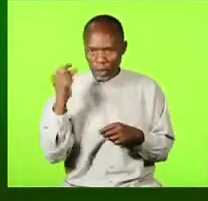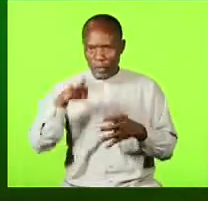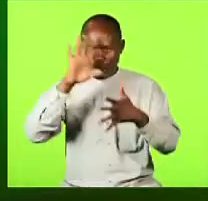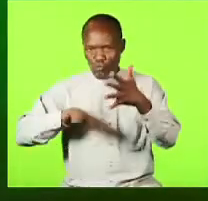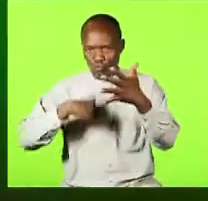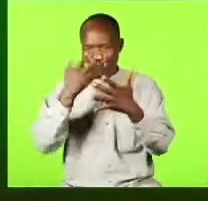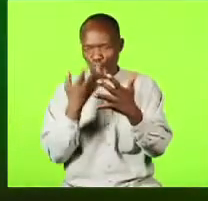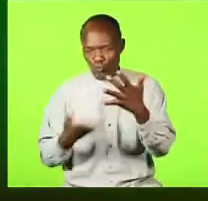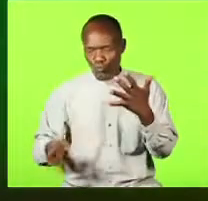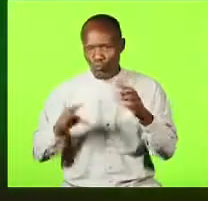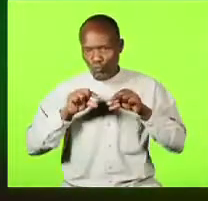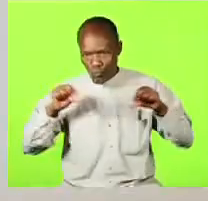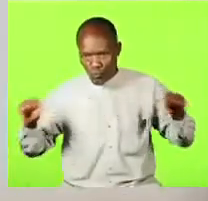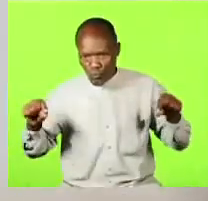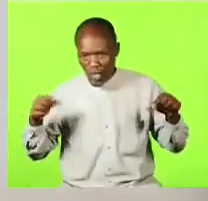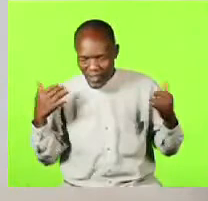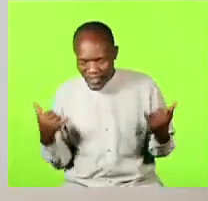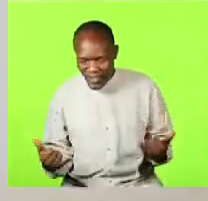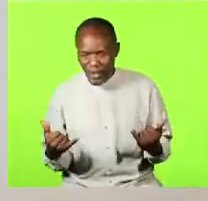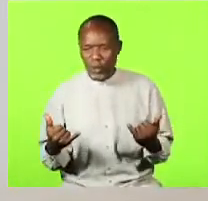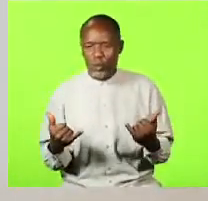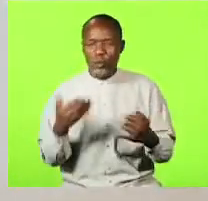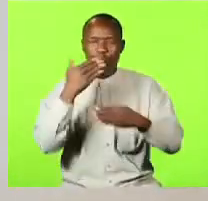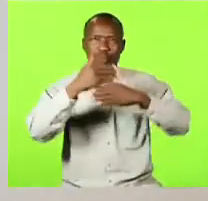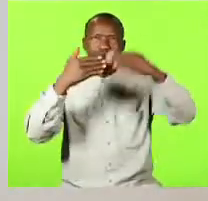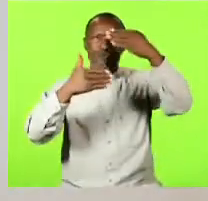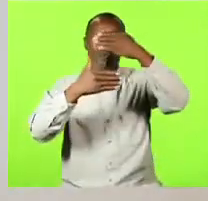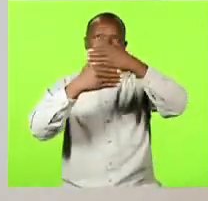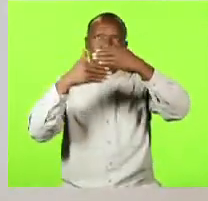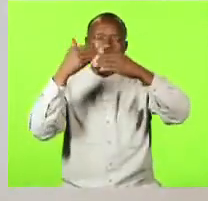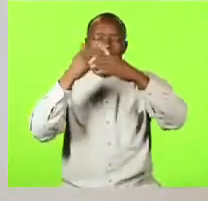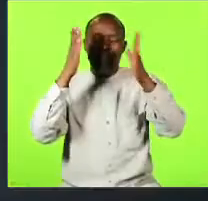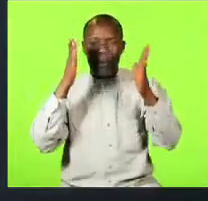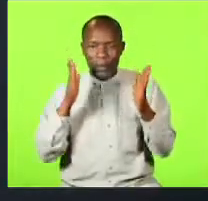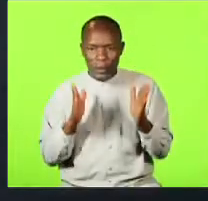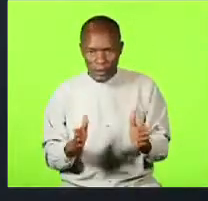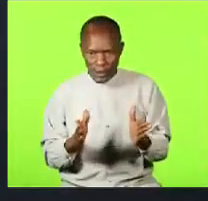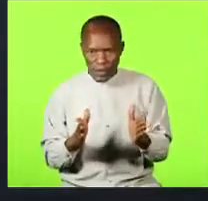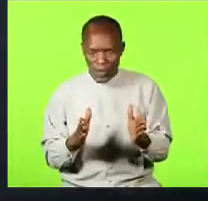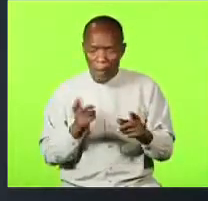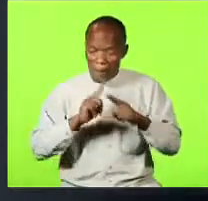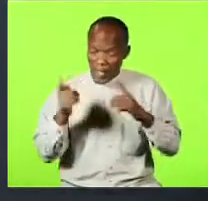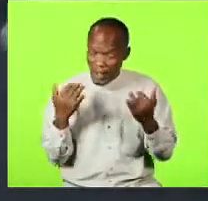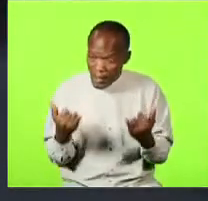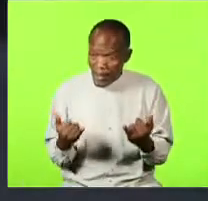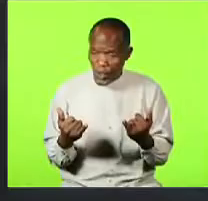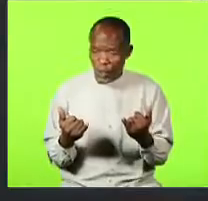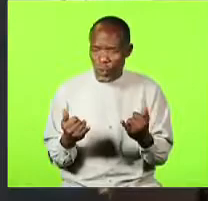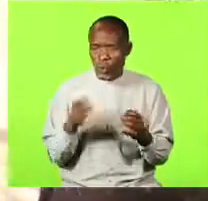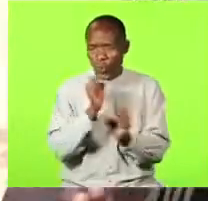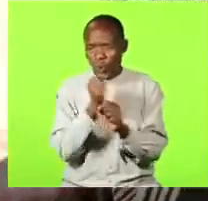resettlement but I think for many years what we had forgotten was the whole issue of